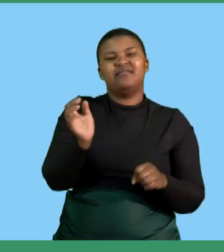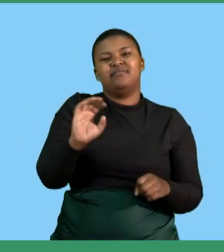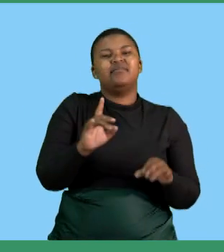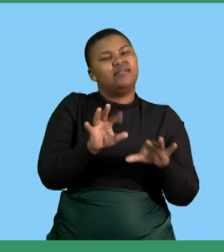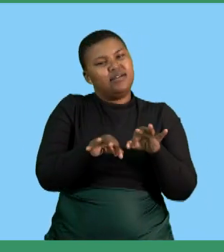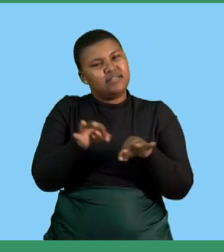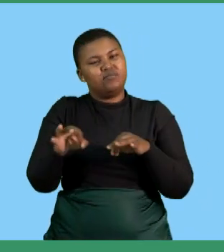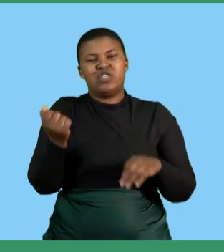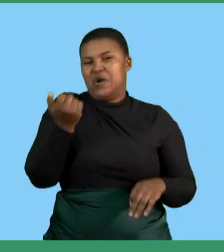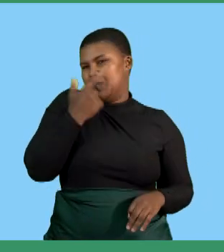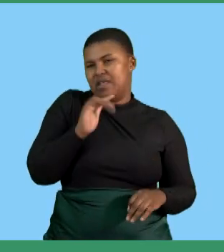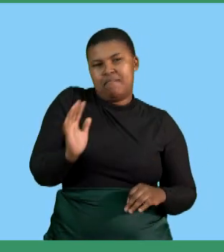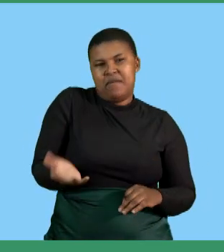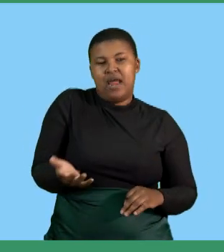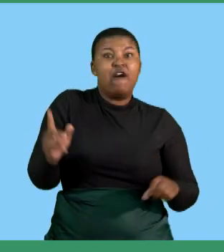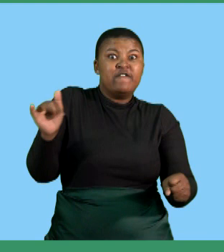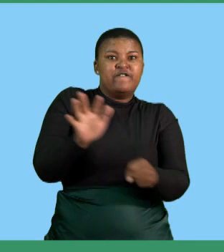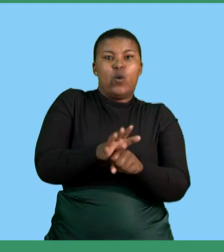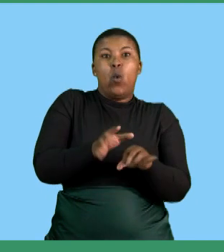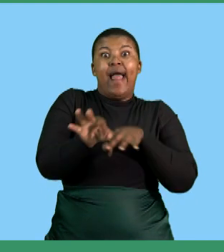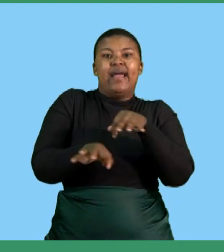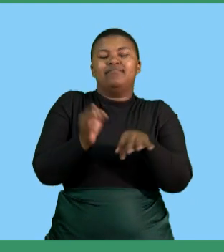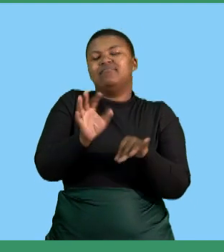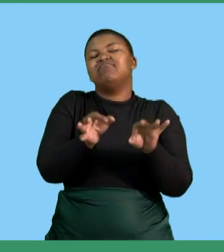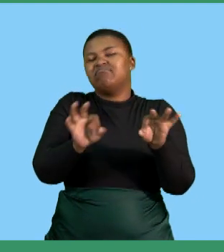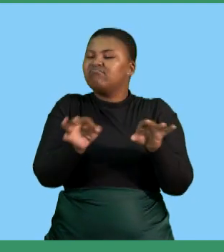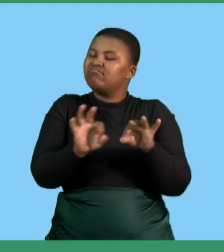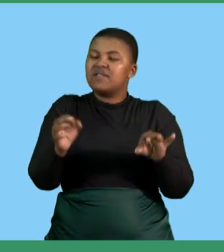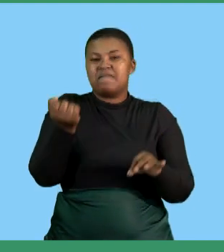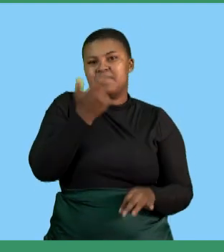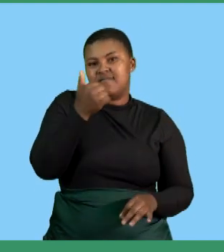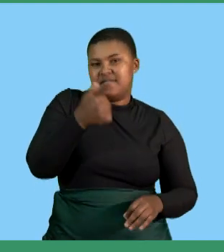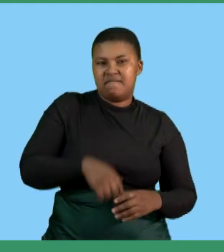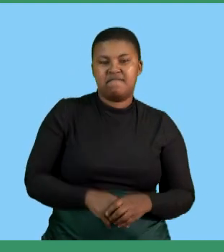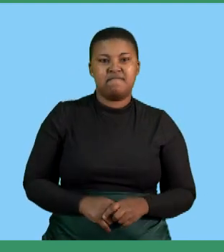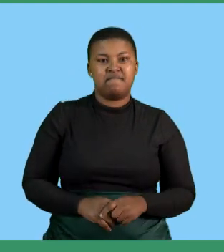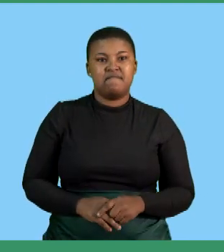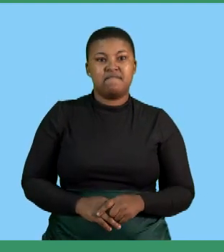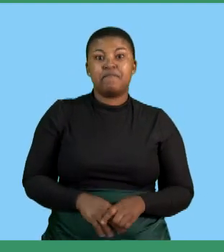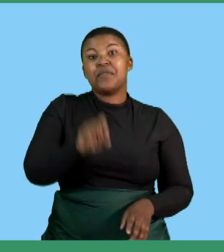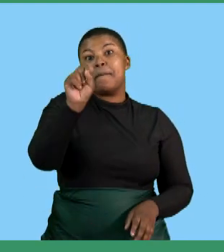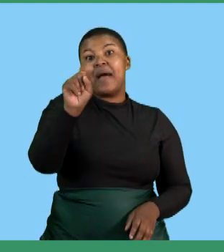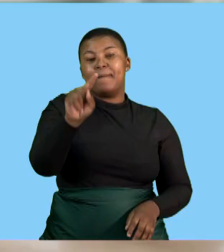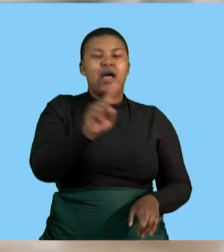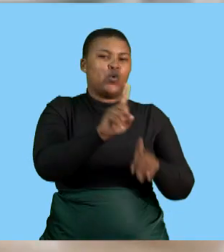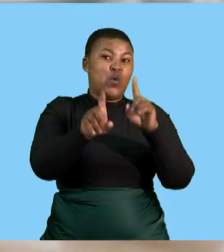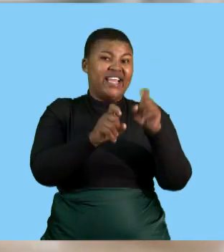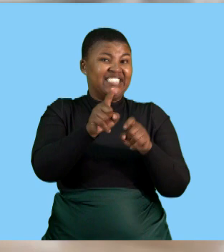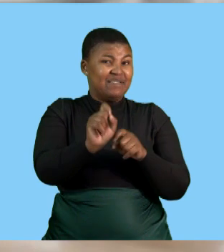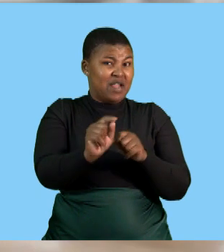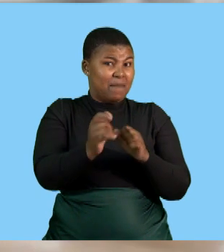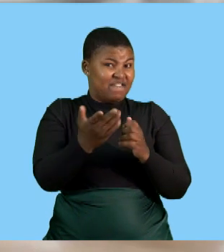much as if the question asked for a full description. So that is then it for our